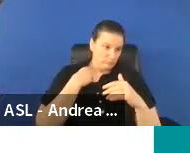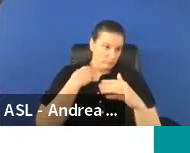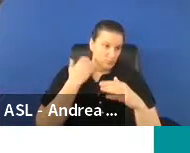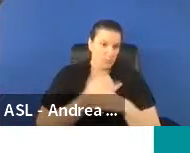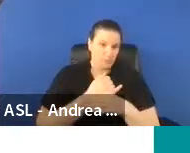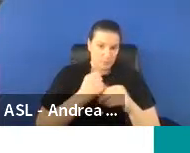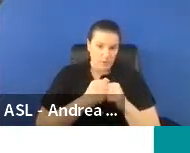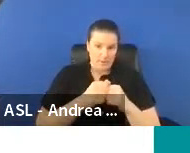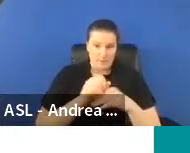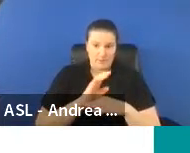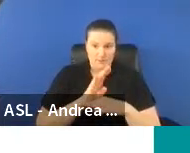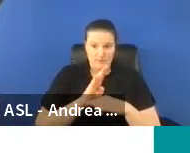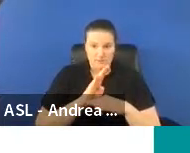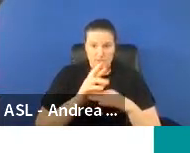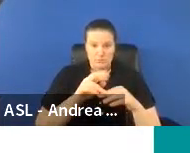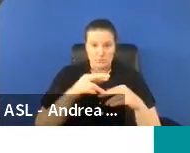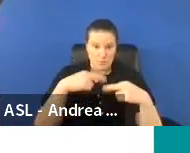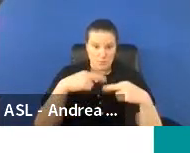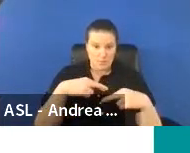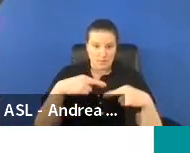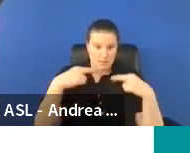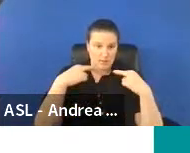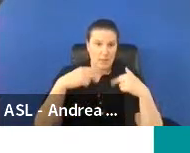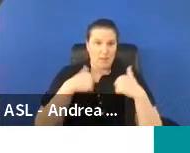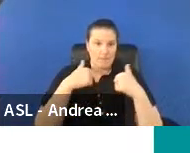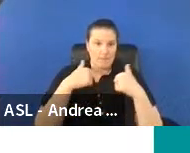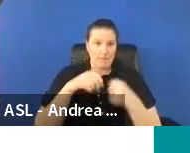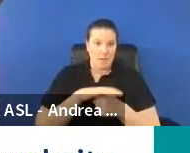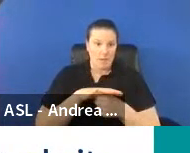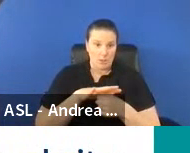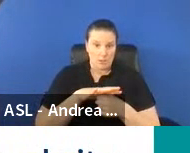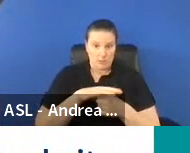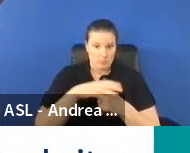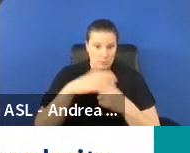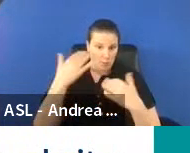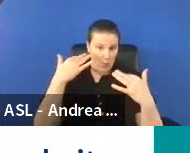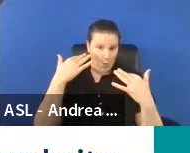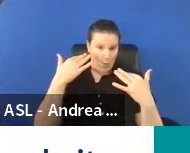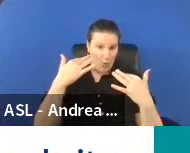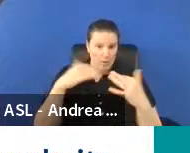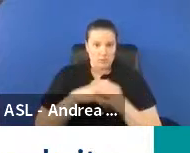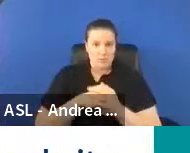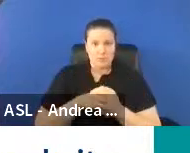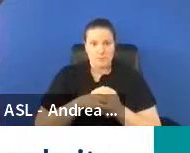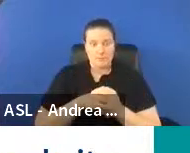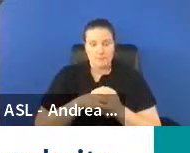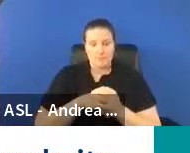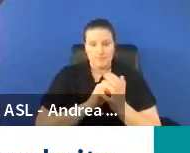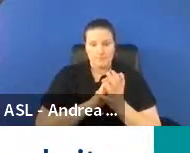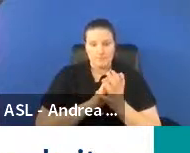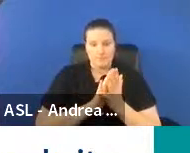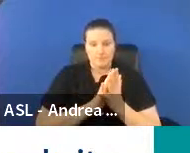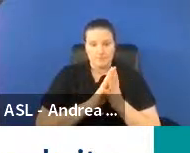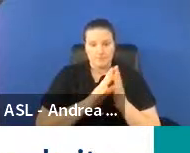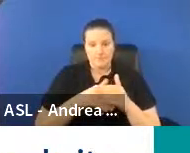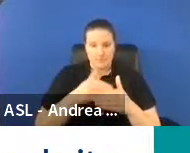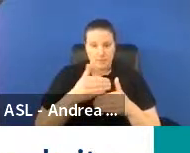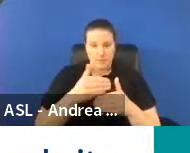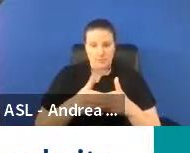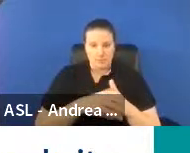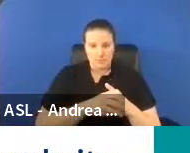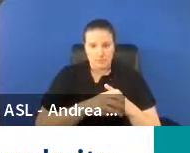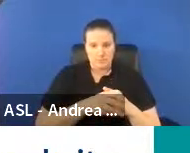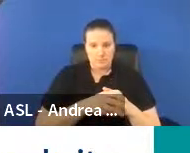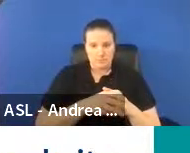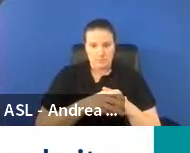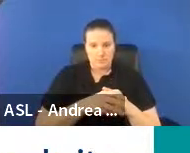residences that live in the area via noise and congestion. In our next steps, we are